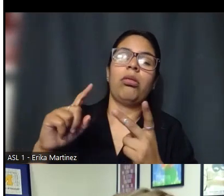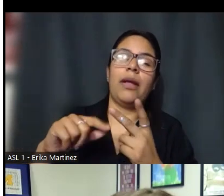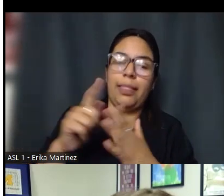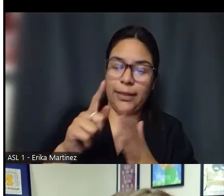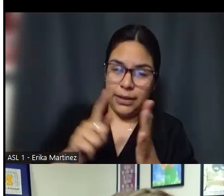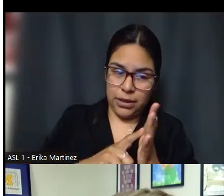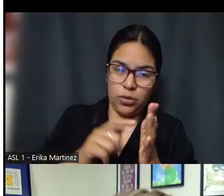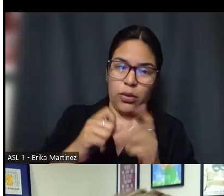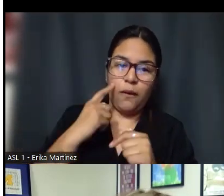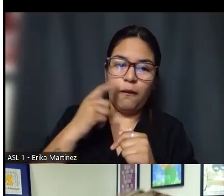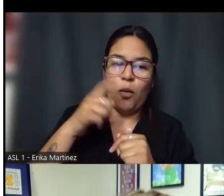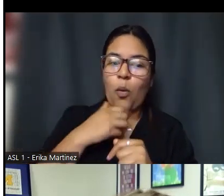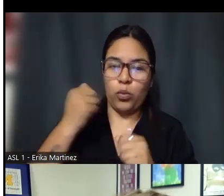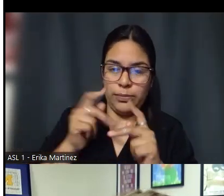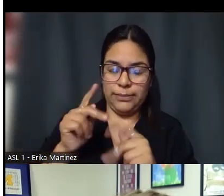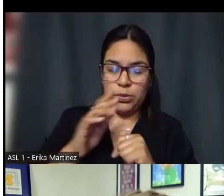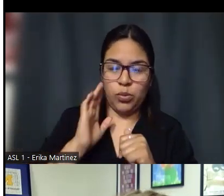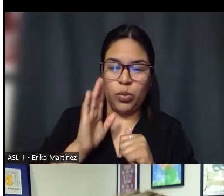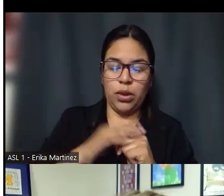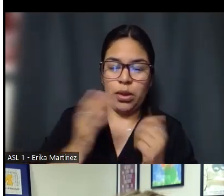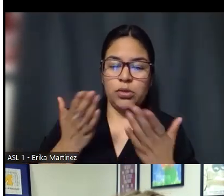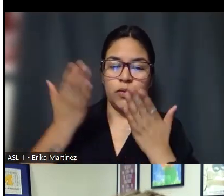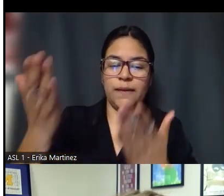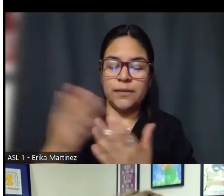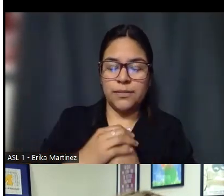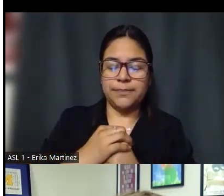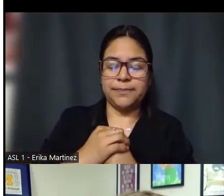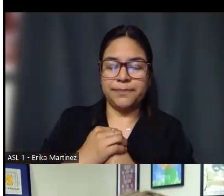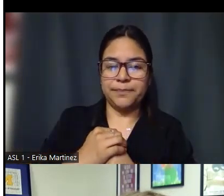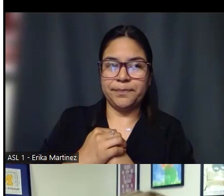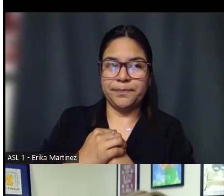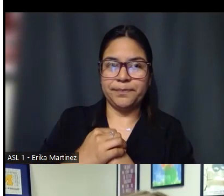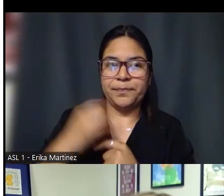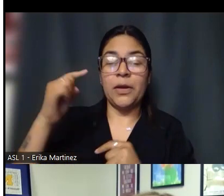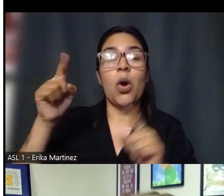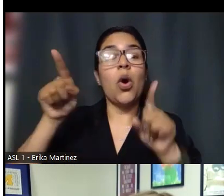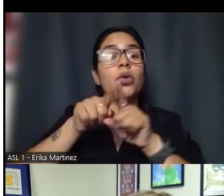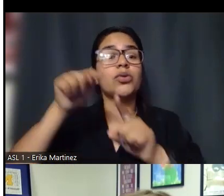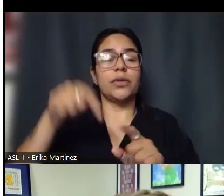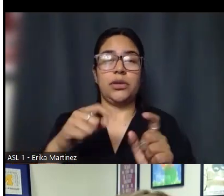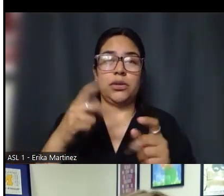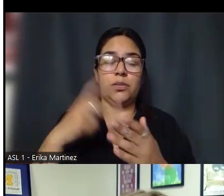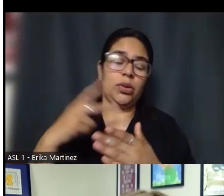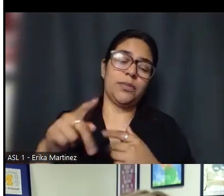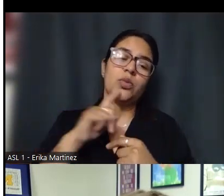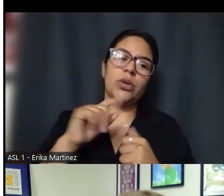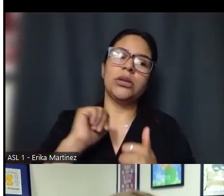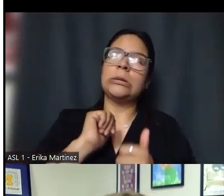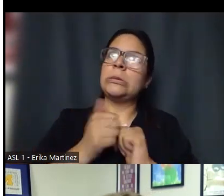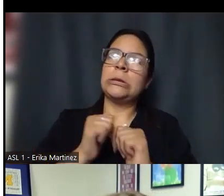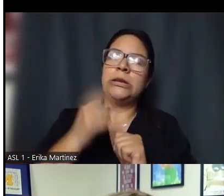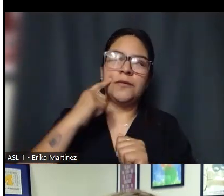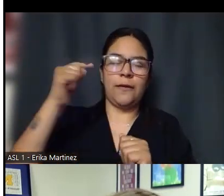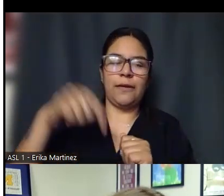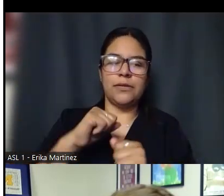to elders. Then the other thing I should point out is that this program is going competitive. It just went competitive this year, so it